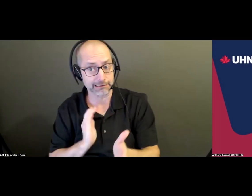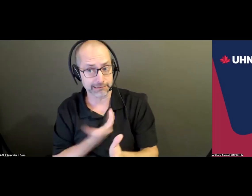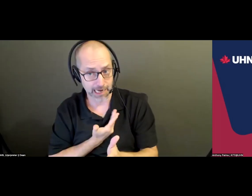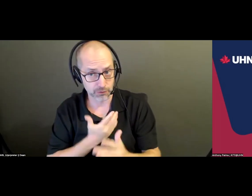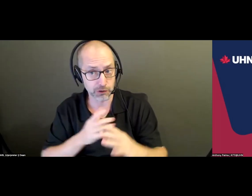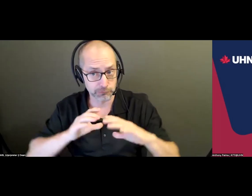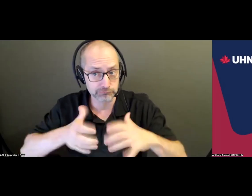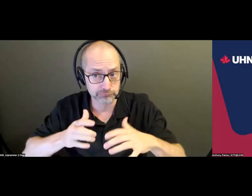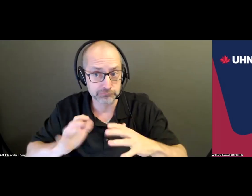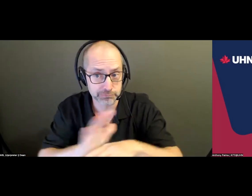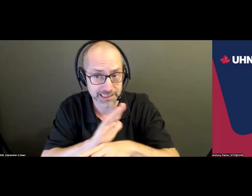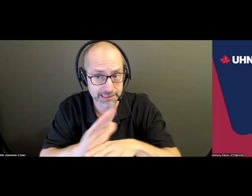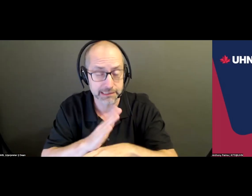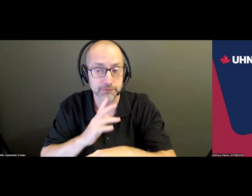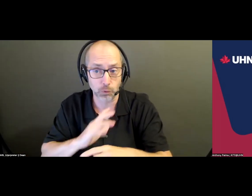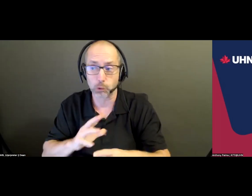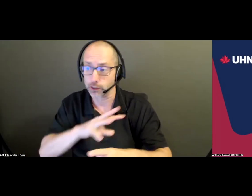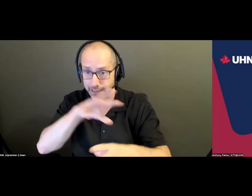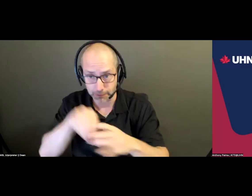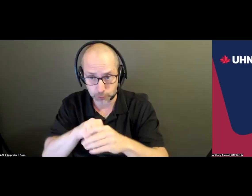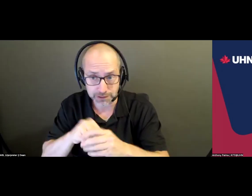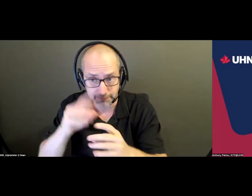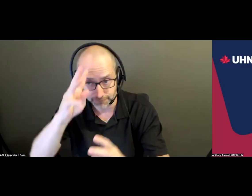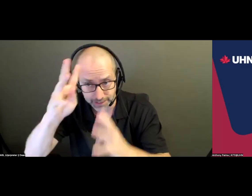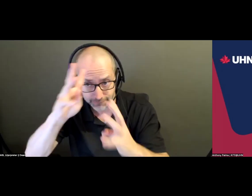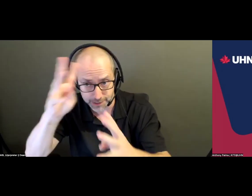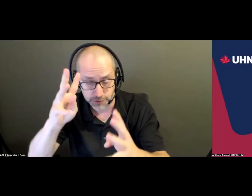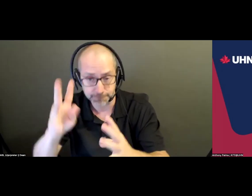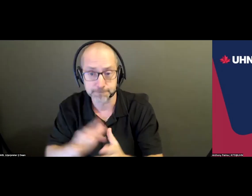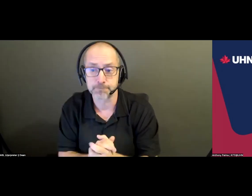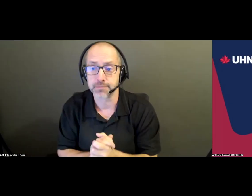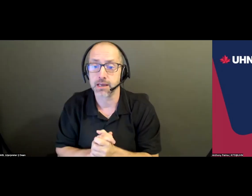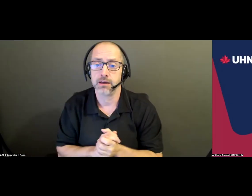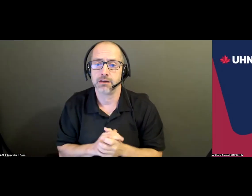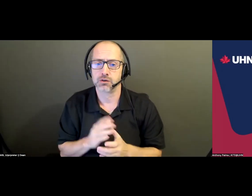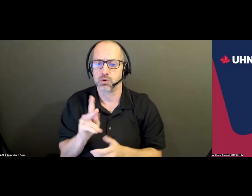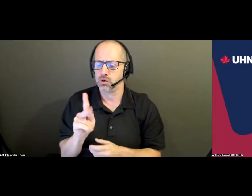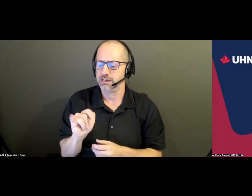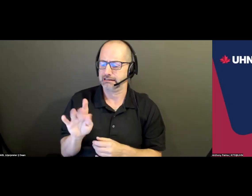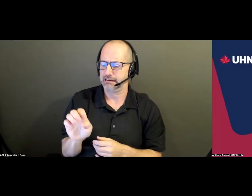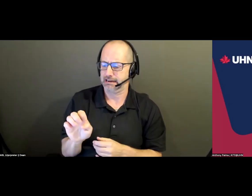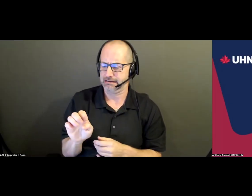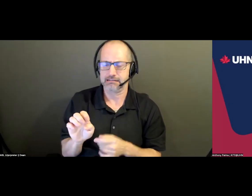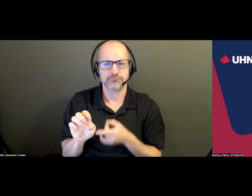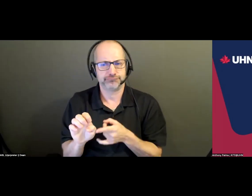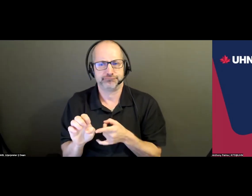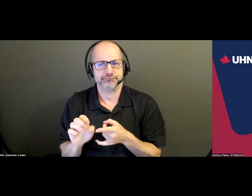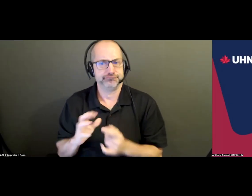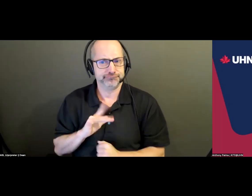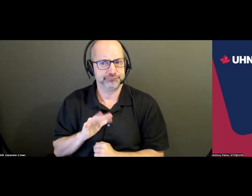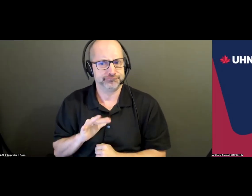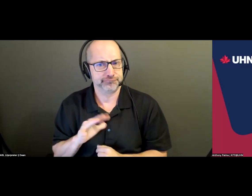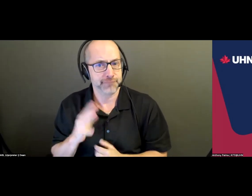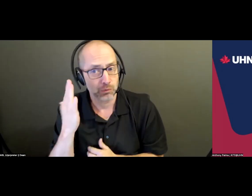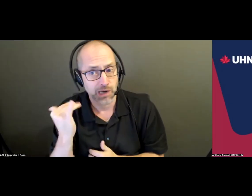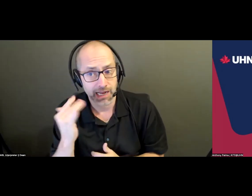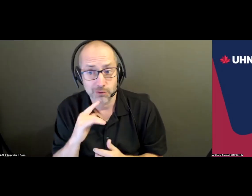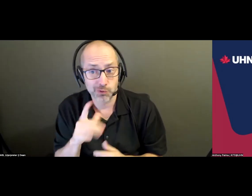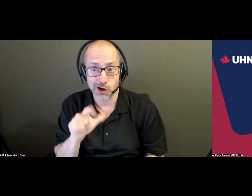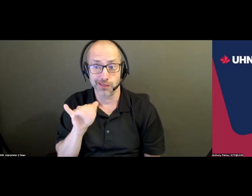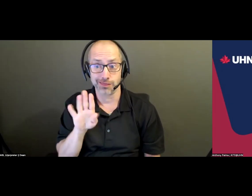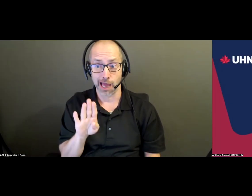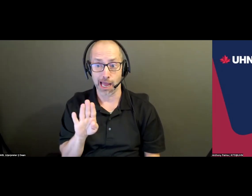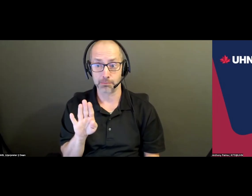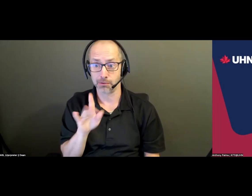space and inclusive innovation. So what makes KITE so exciting is that we're not just a lab, we're